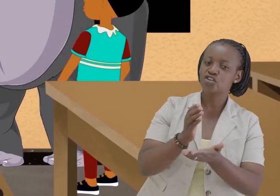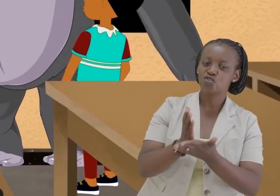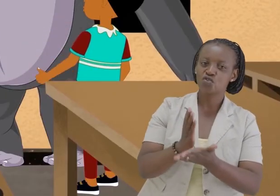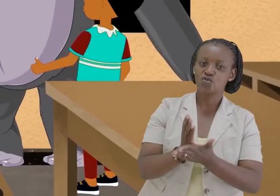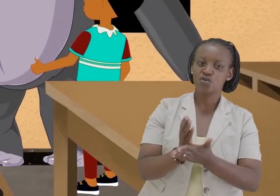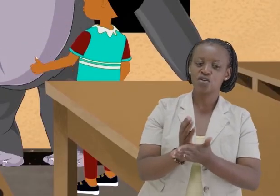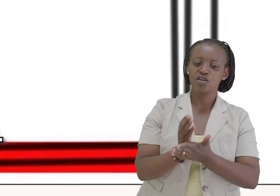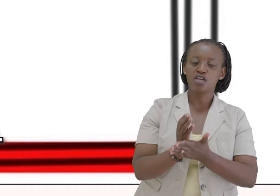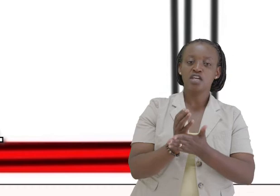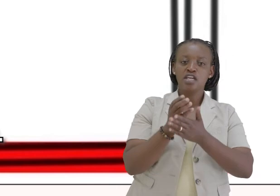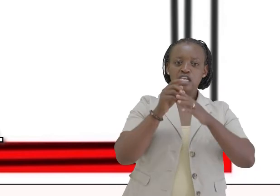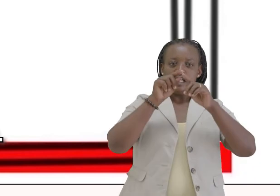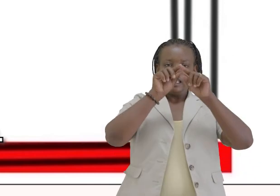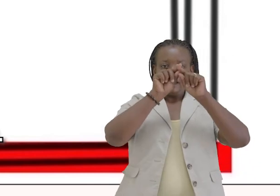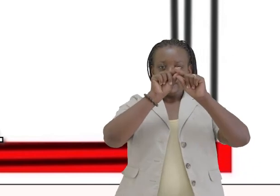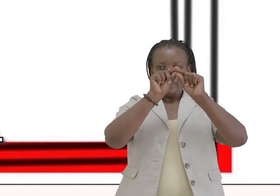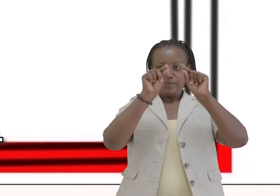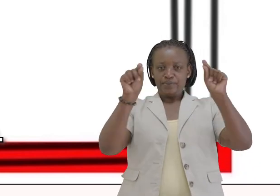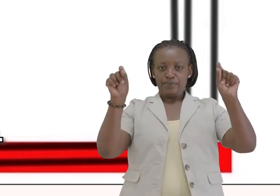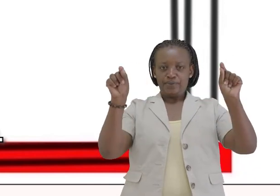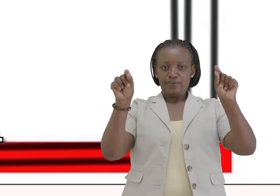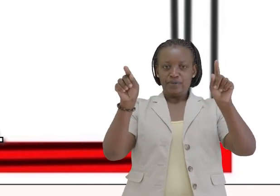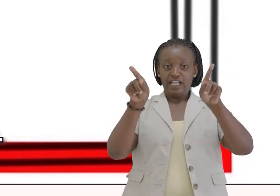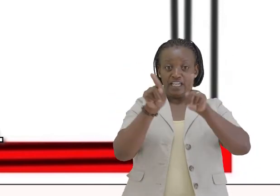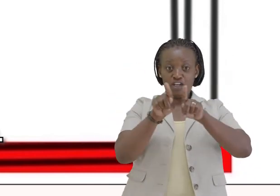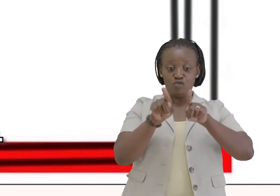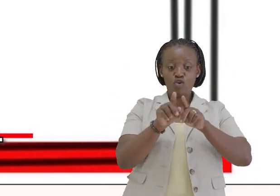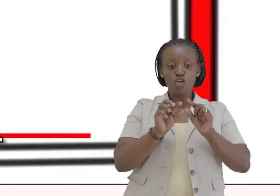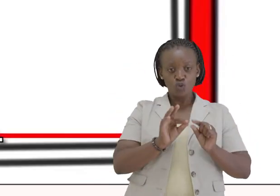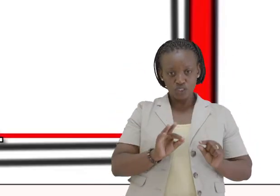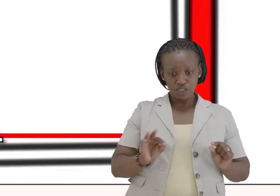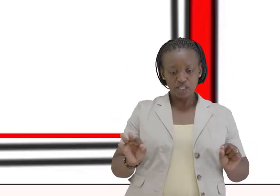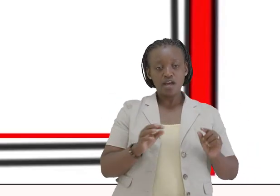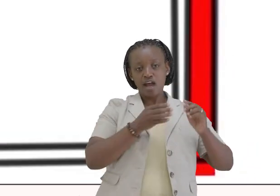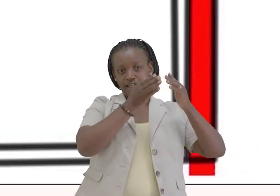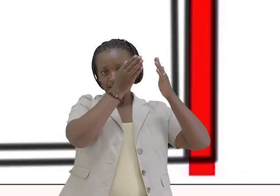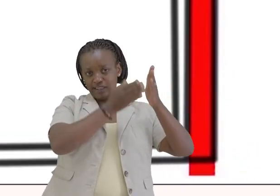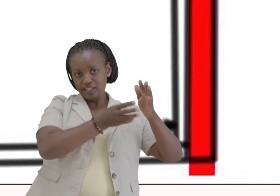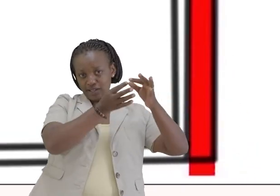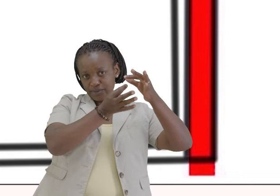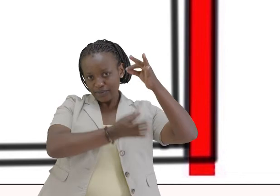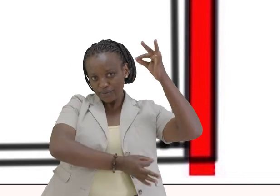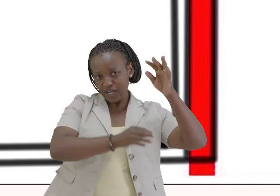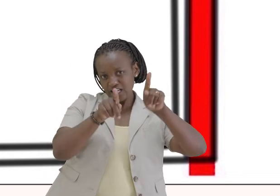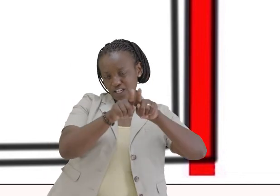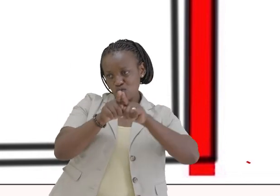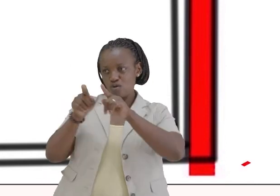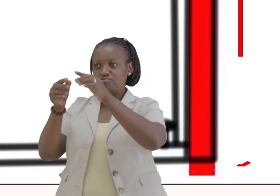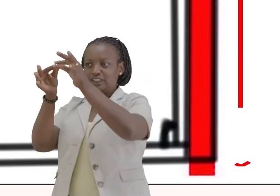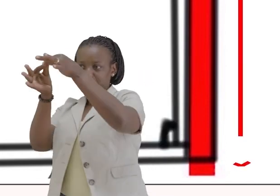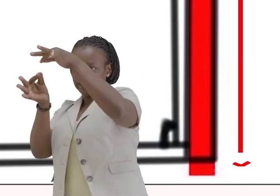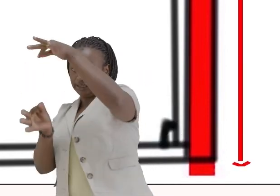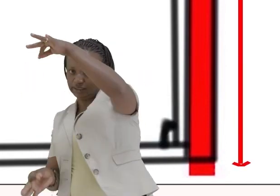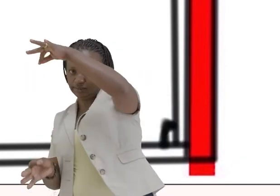Good. Surely, this side is equal to this. And this one is equal